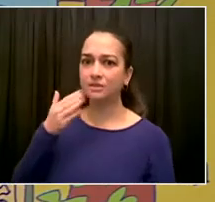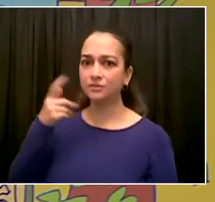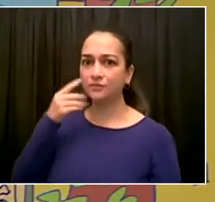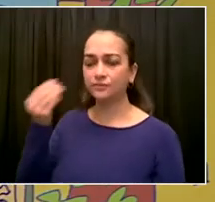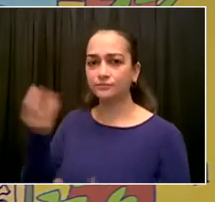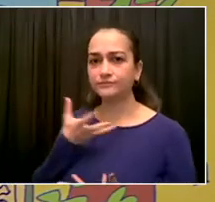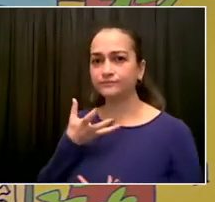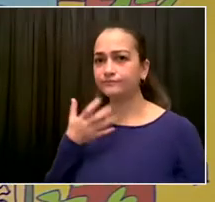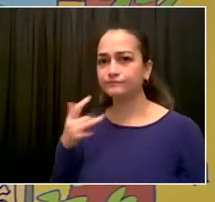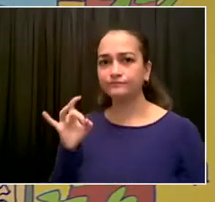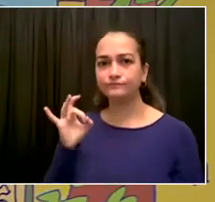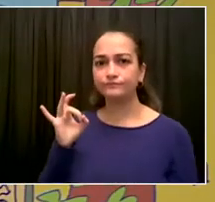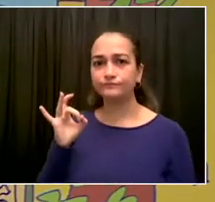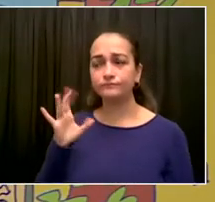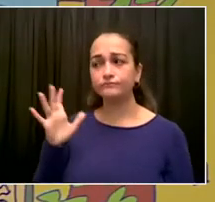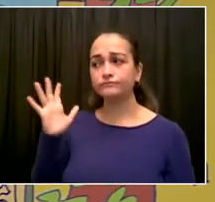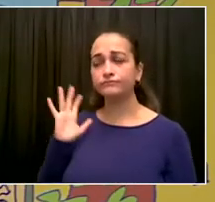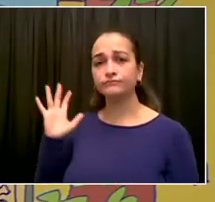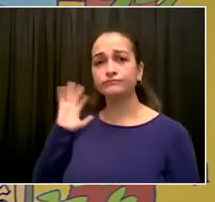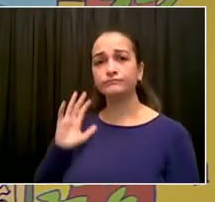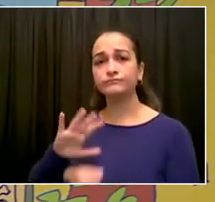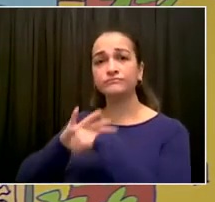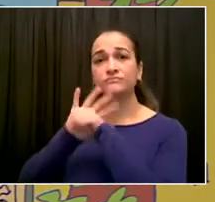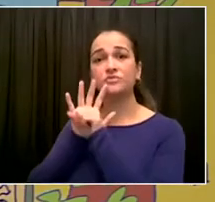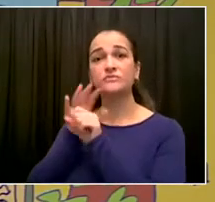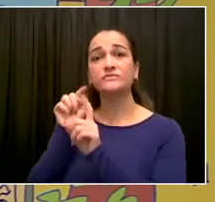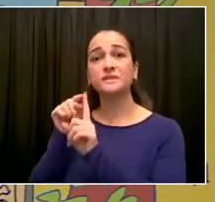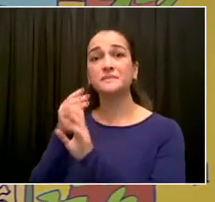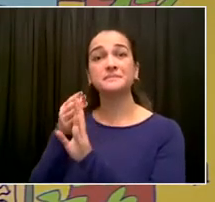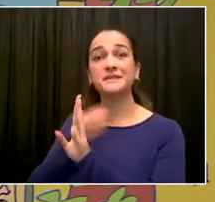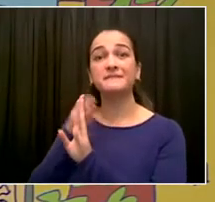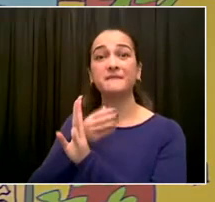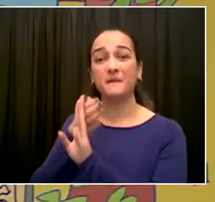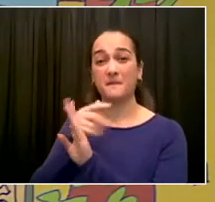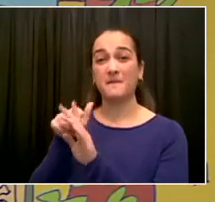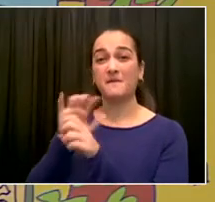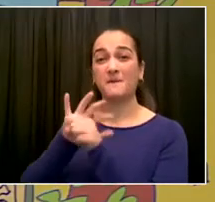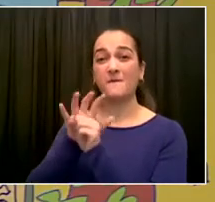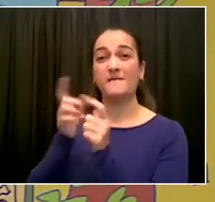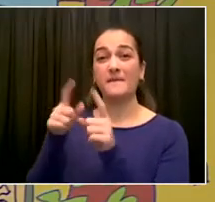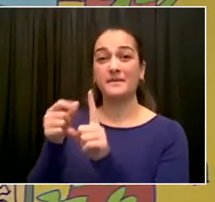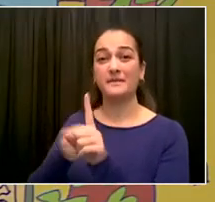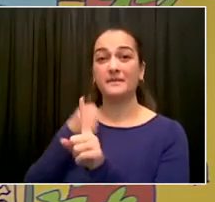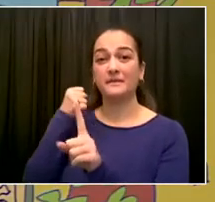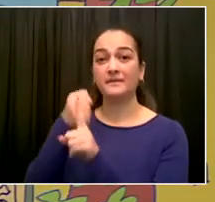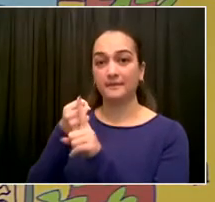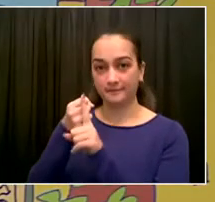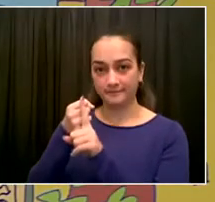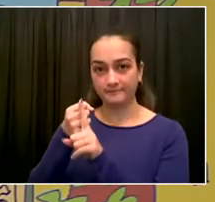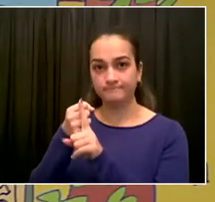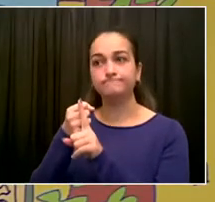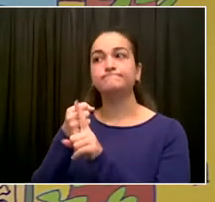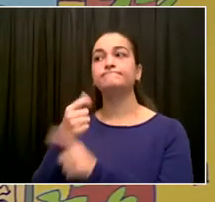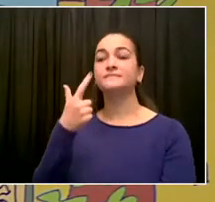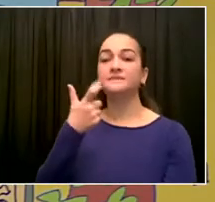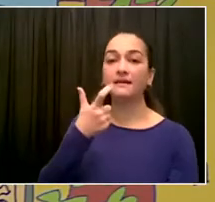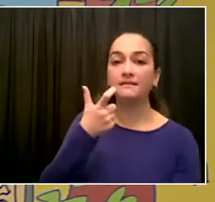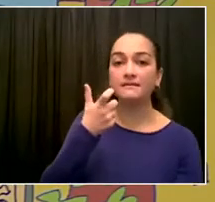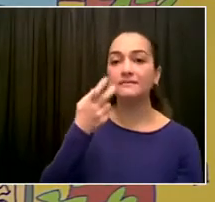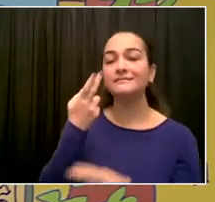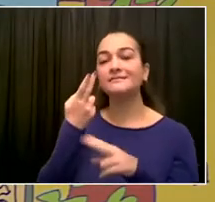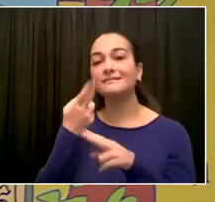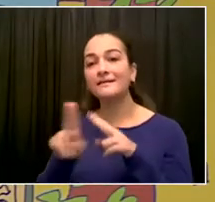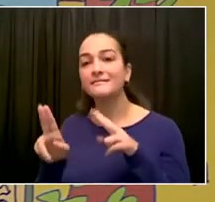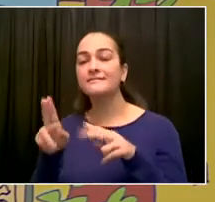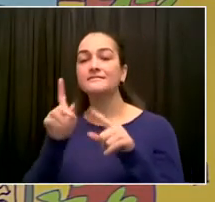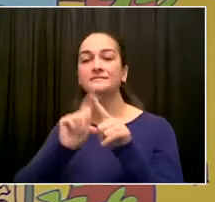huge problem. Now, NYPD has done an amazing job with the most gun arrests we've seen in decades. But we have